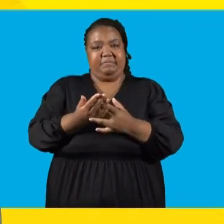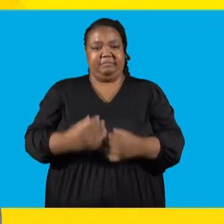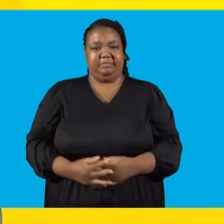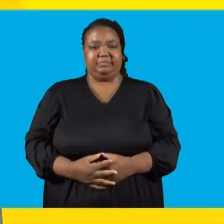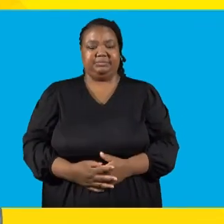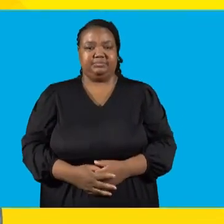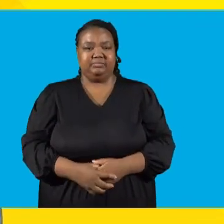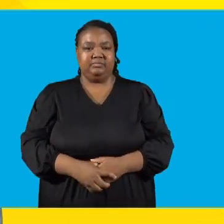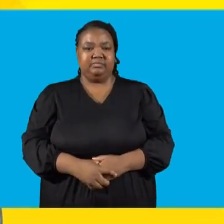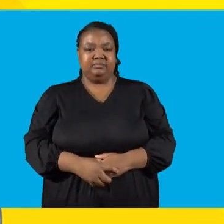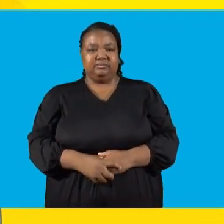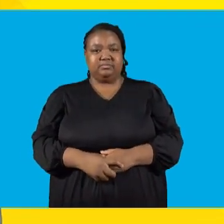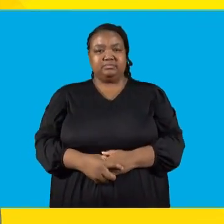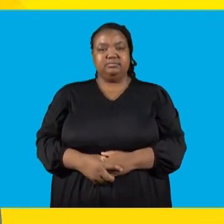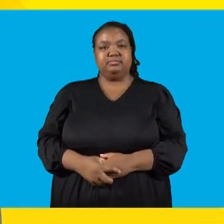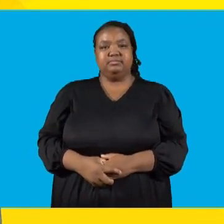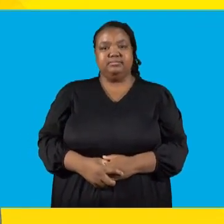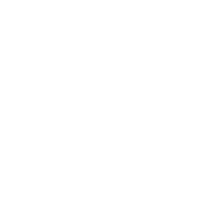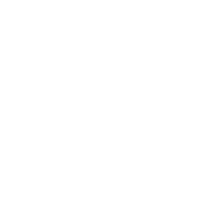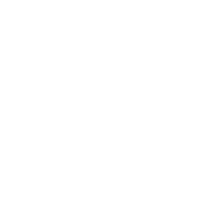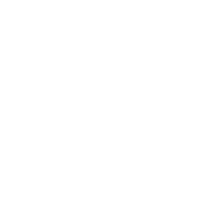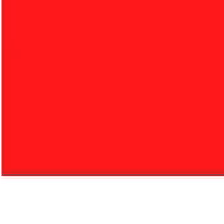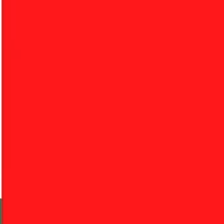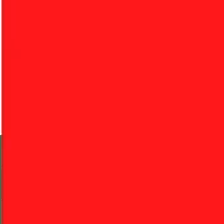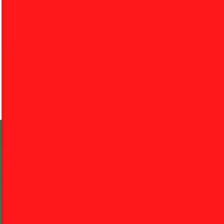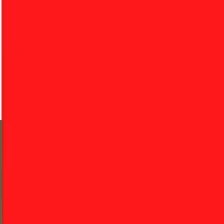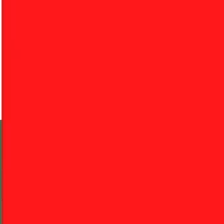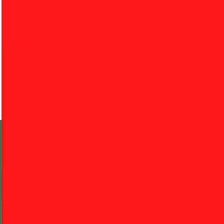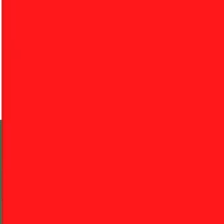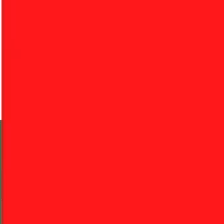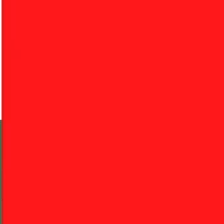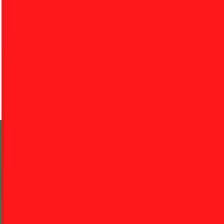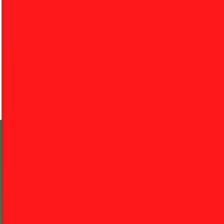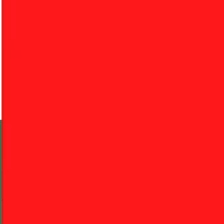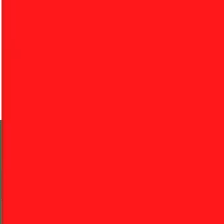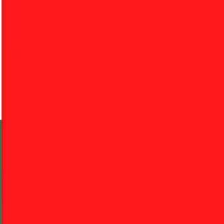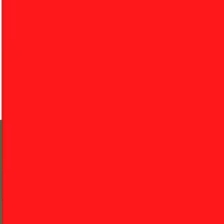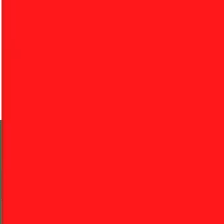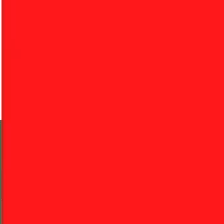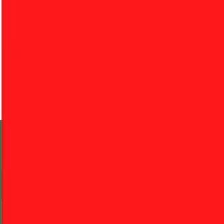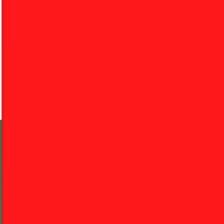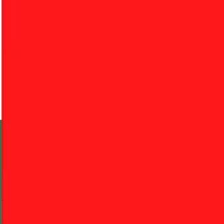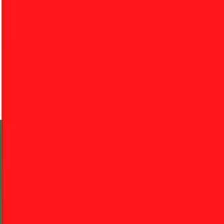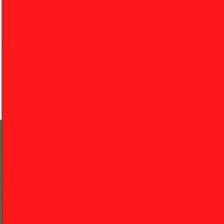another ad break. We'll be back shortly.